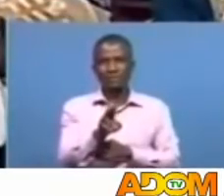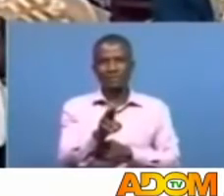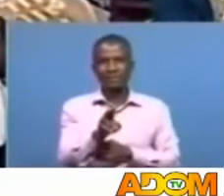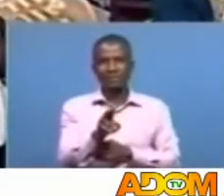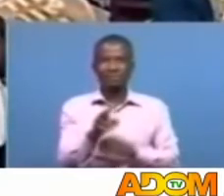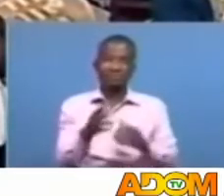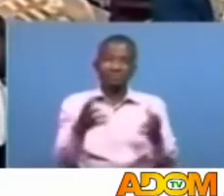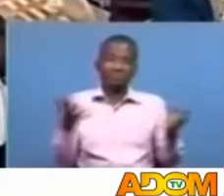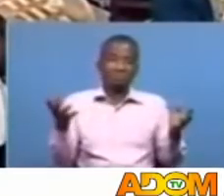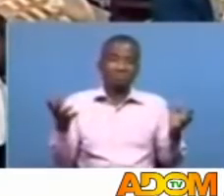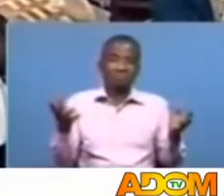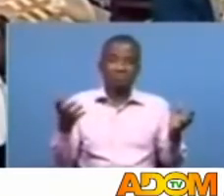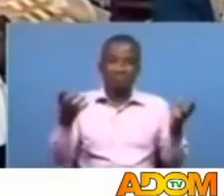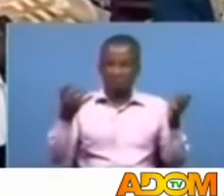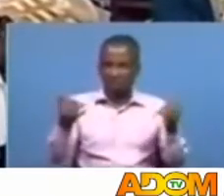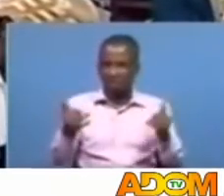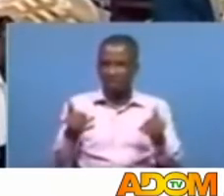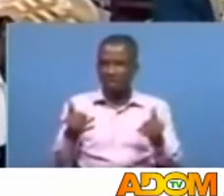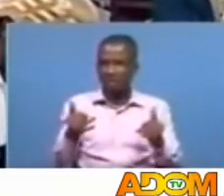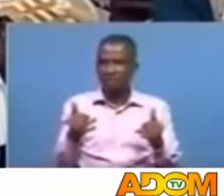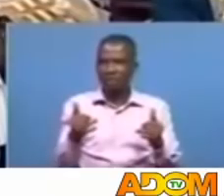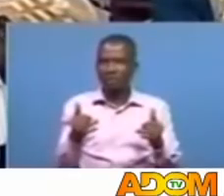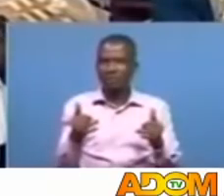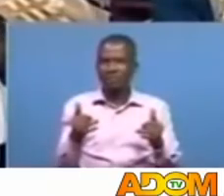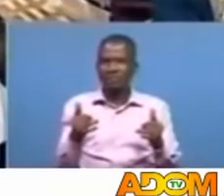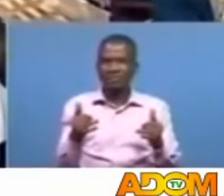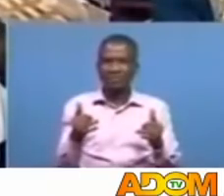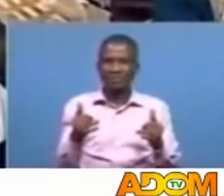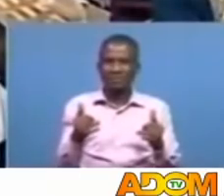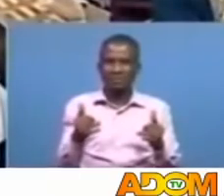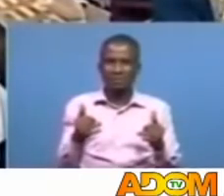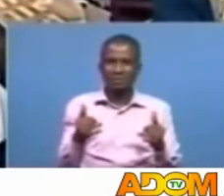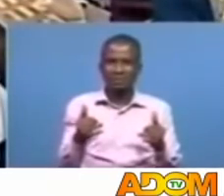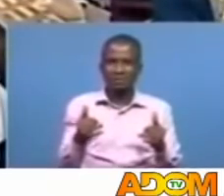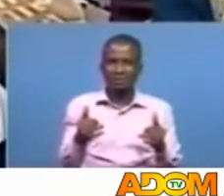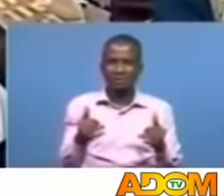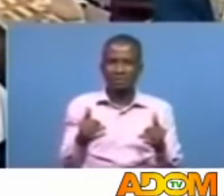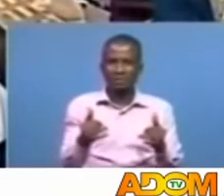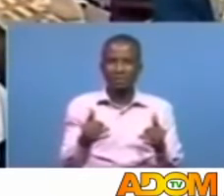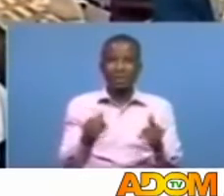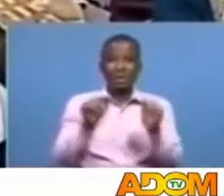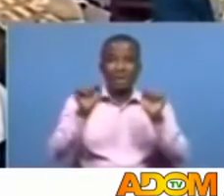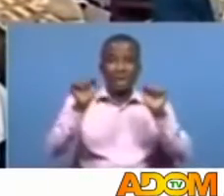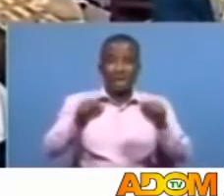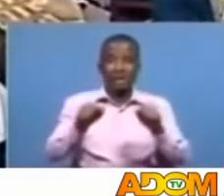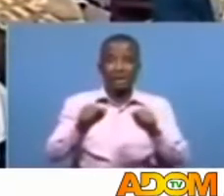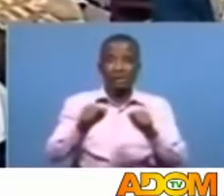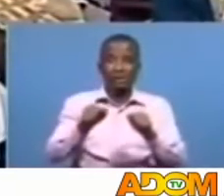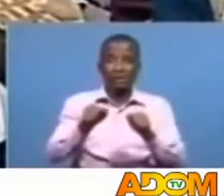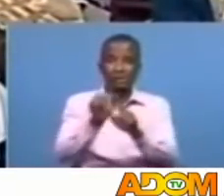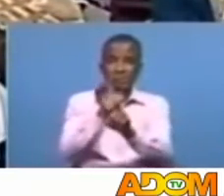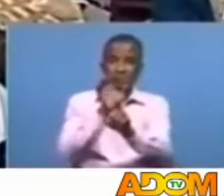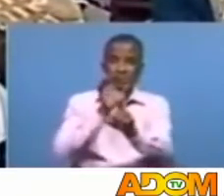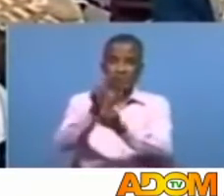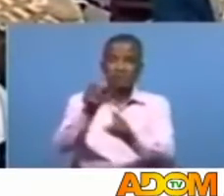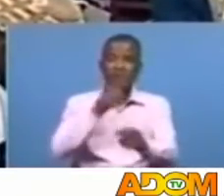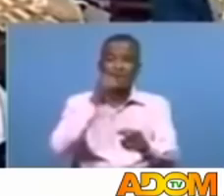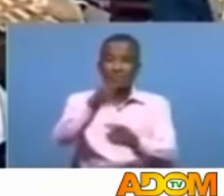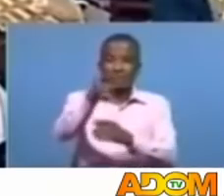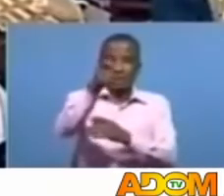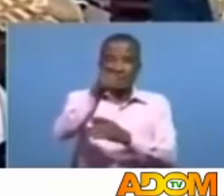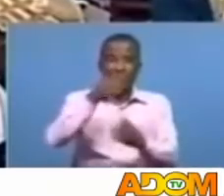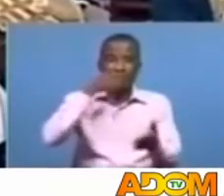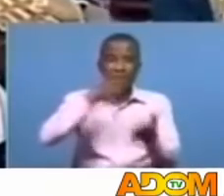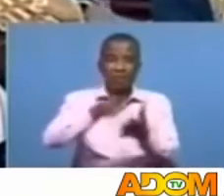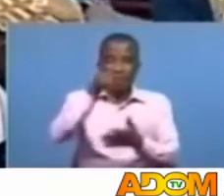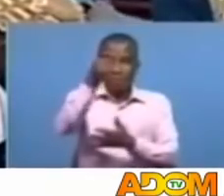So in other words, apart from our ability to subpoena upon